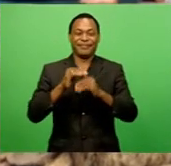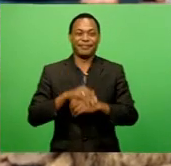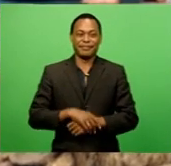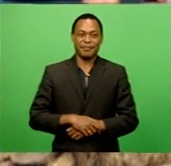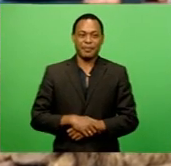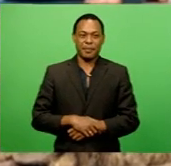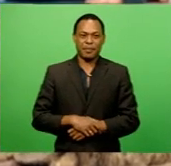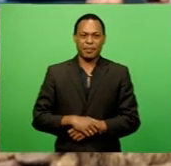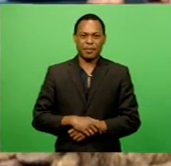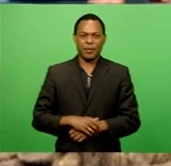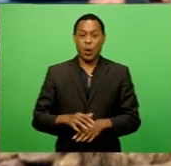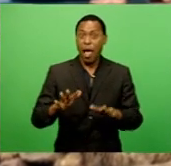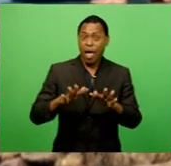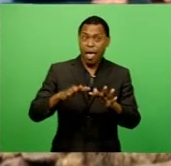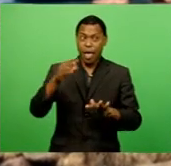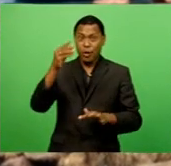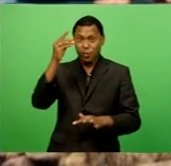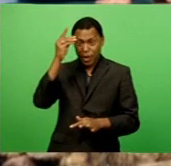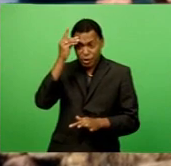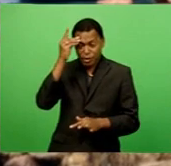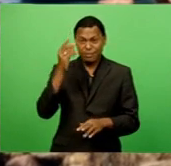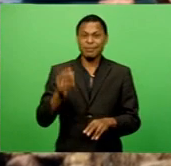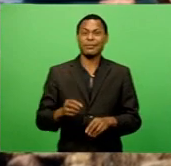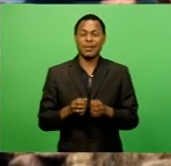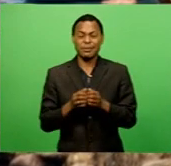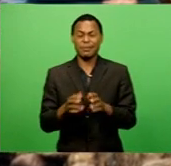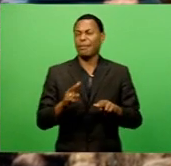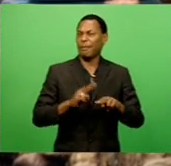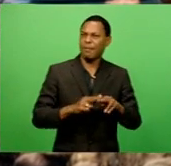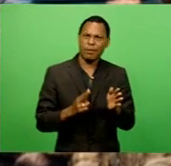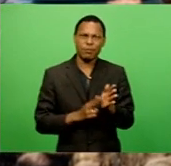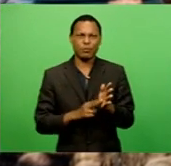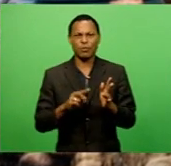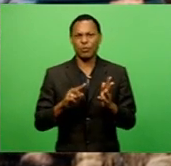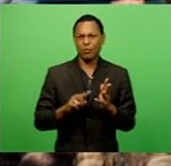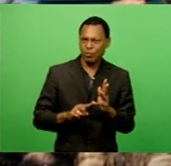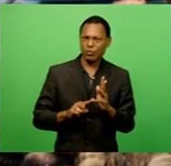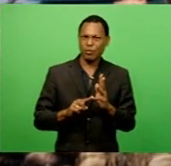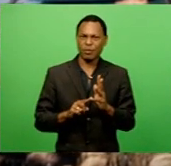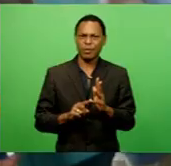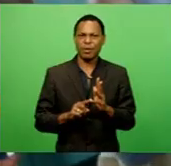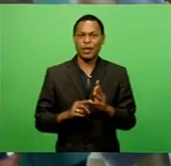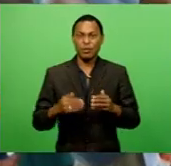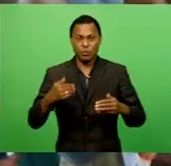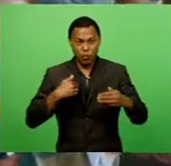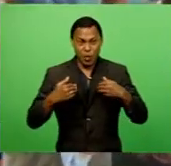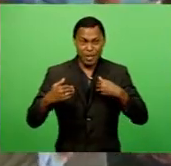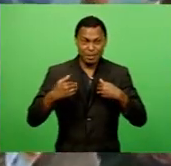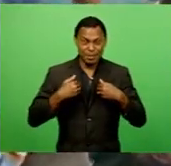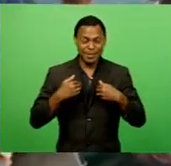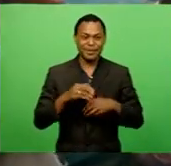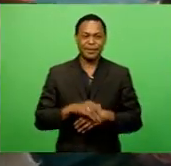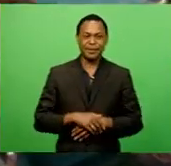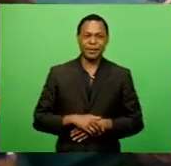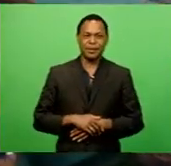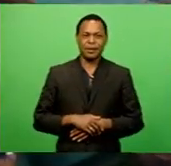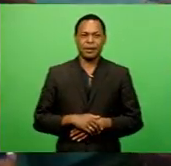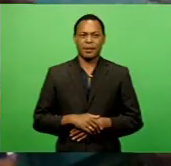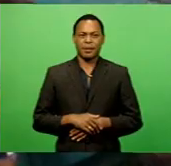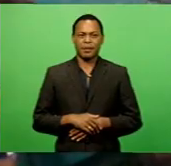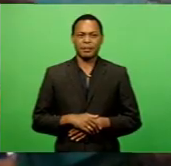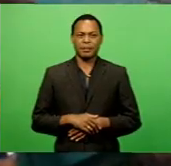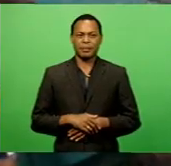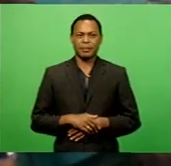my education in FNU, and then I ended up in USP doing my degree. Field Ready is an NGO which